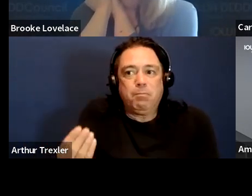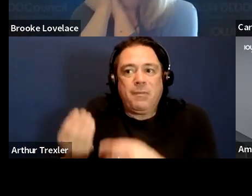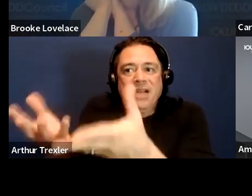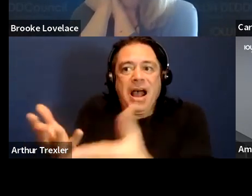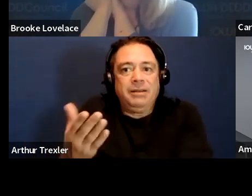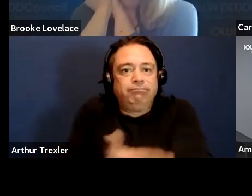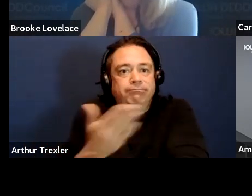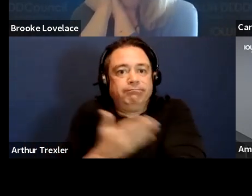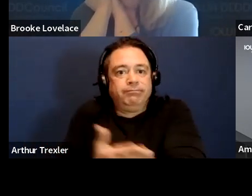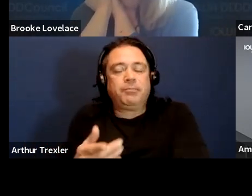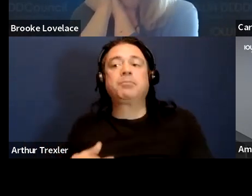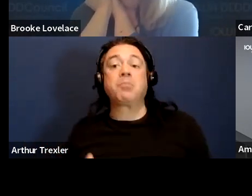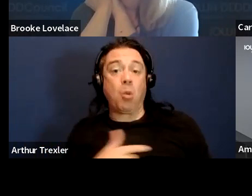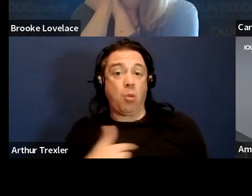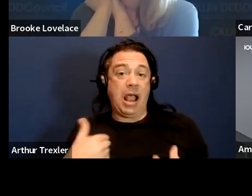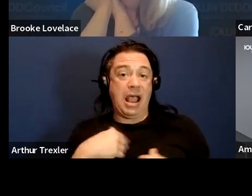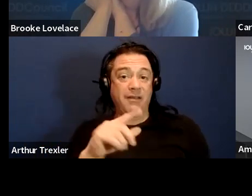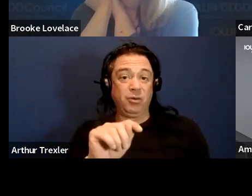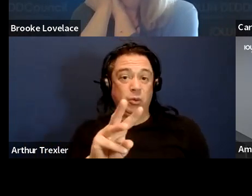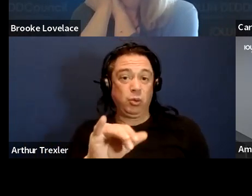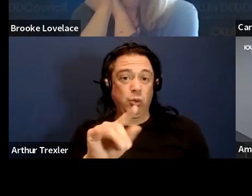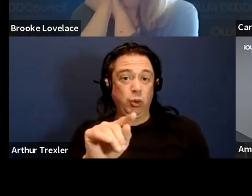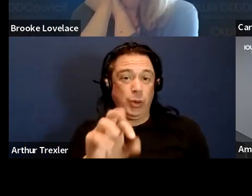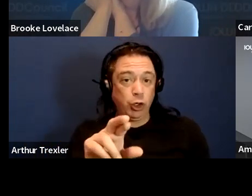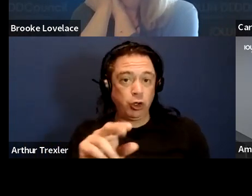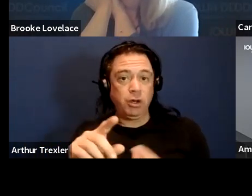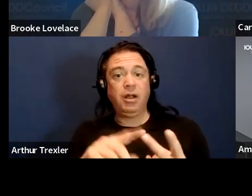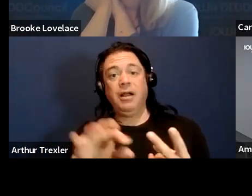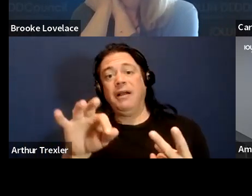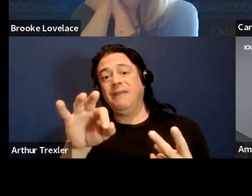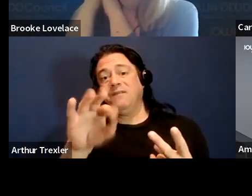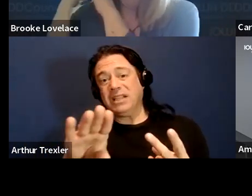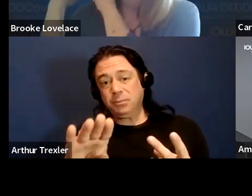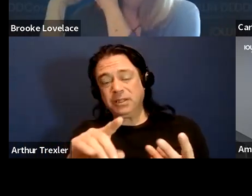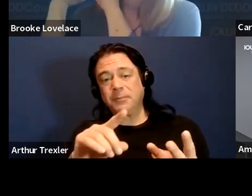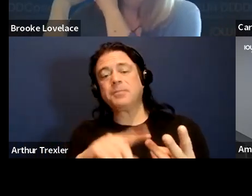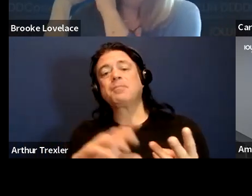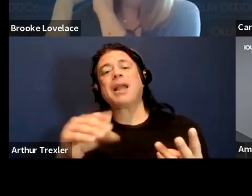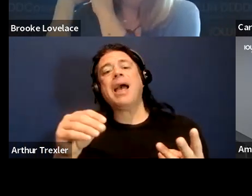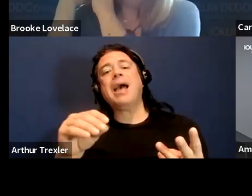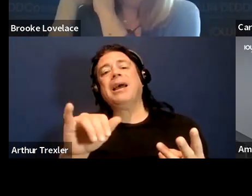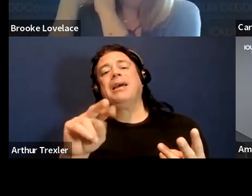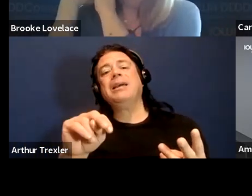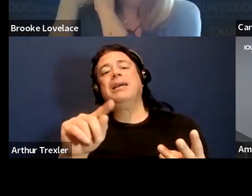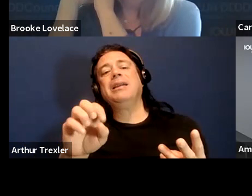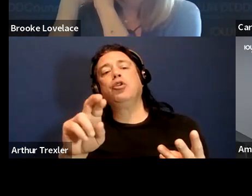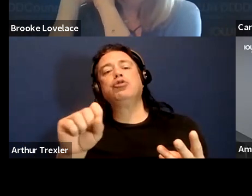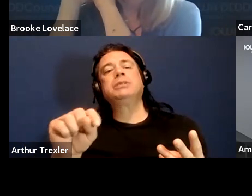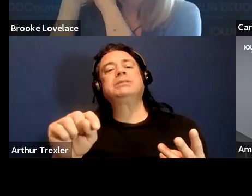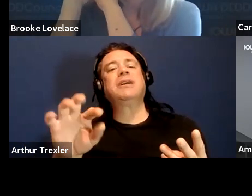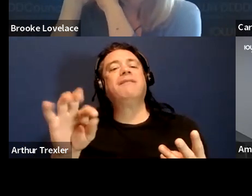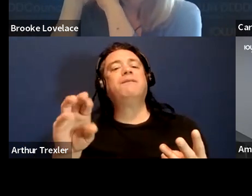We have a Twitter account and a Facebook account and an interest form. Those are all places